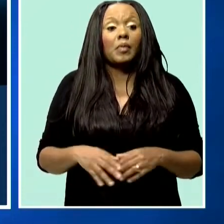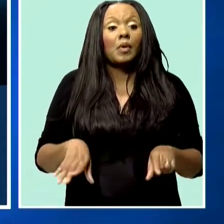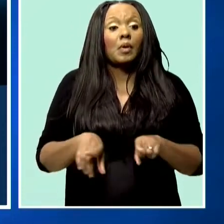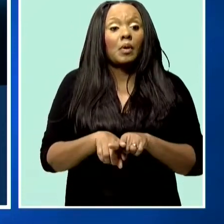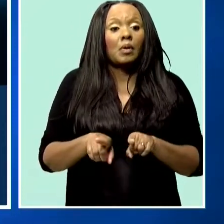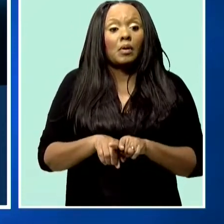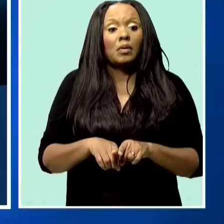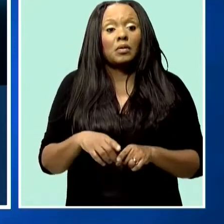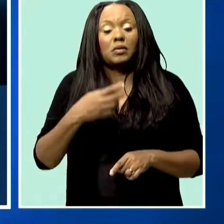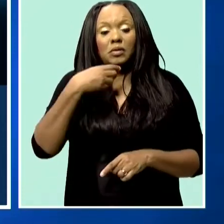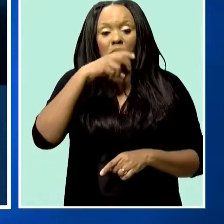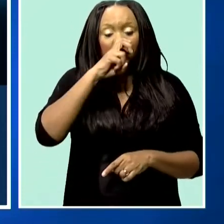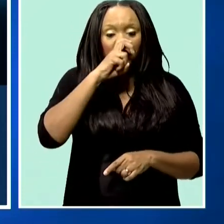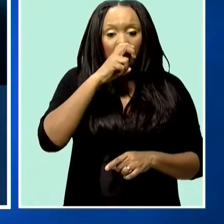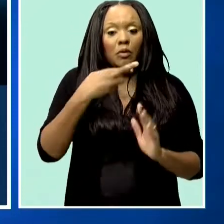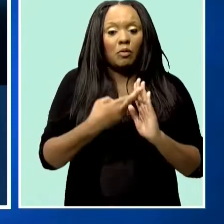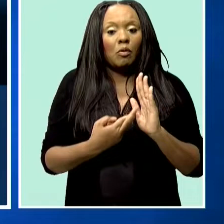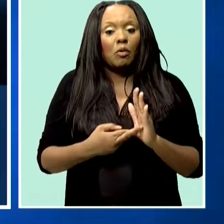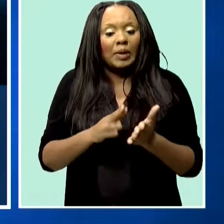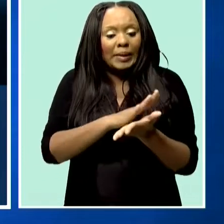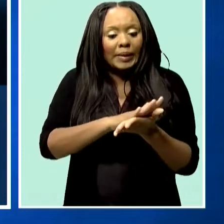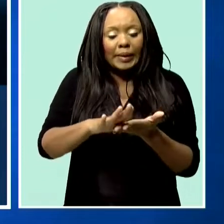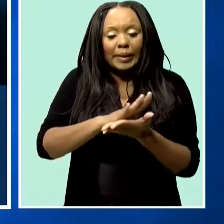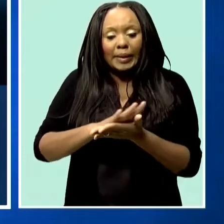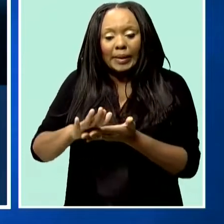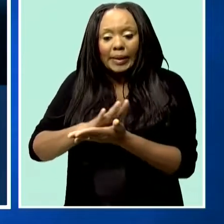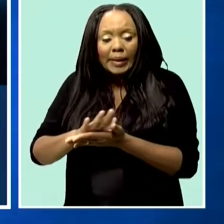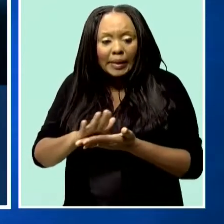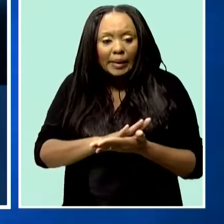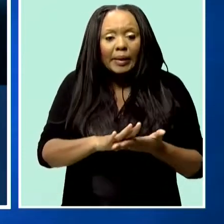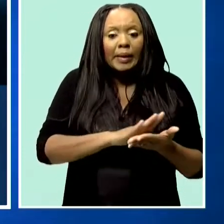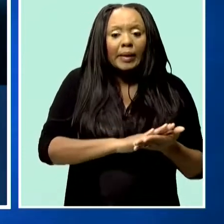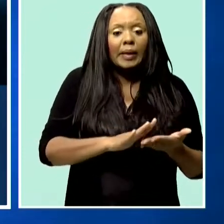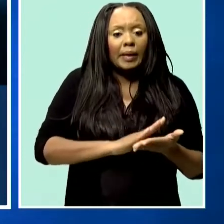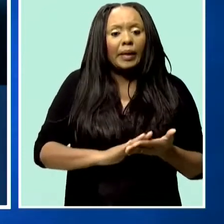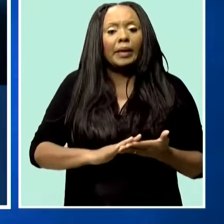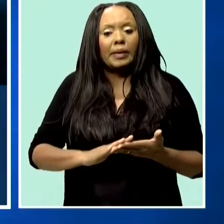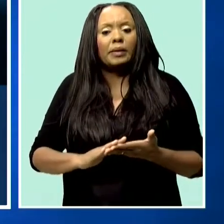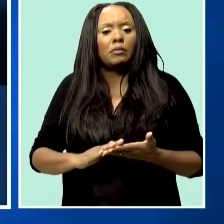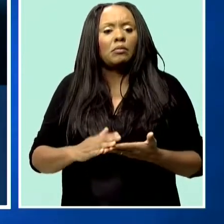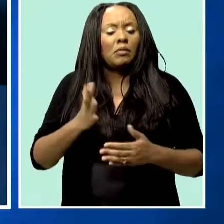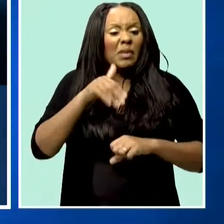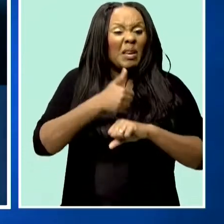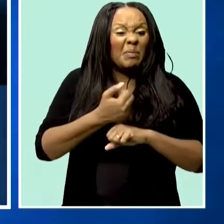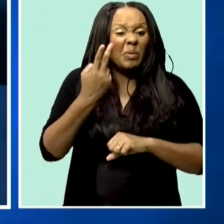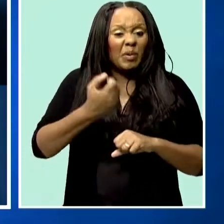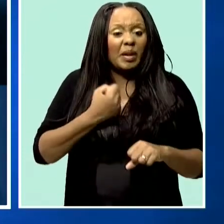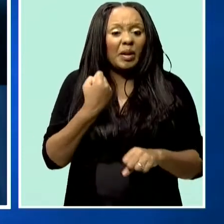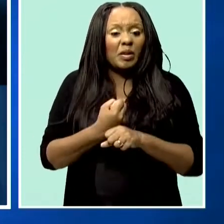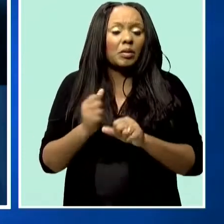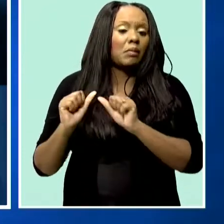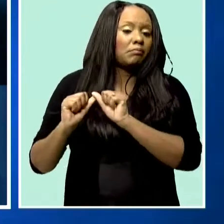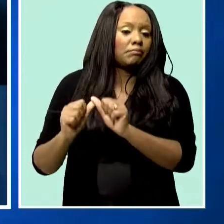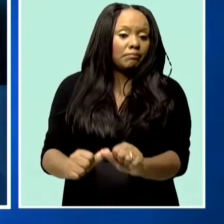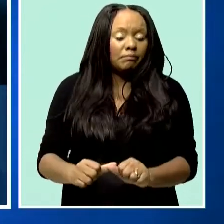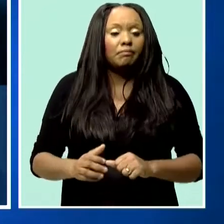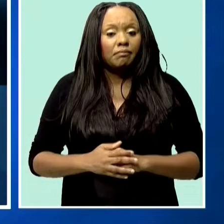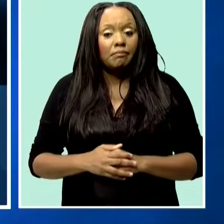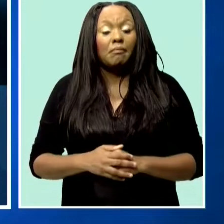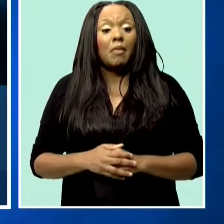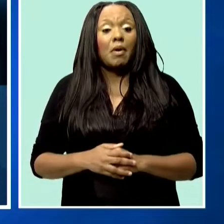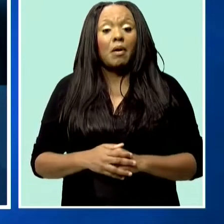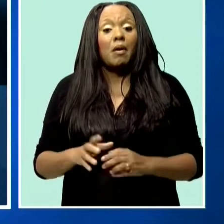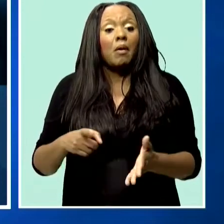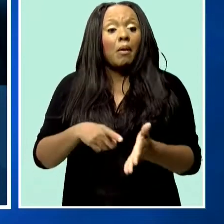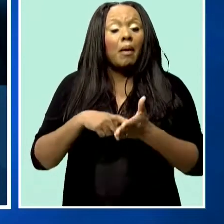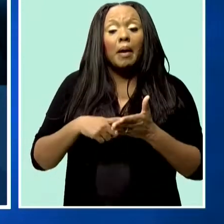to cleanliness and sanitation and all the standards that we've had in place for the last 2.5 years. And those things are required to keep